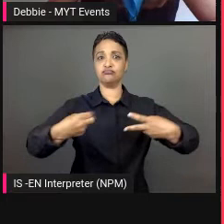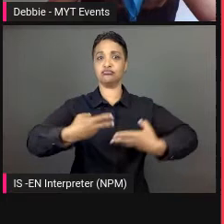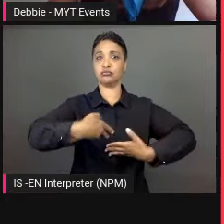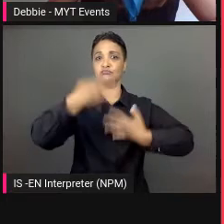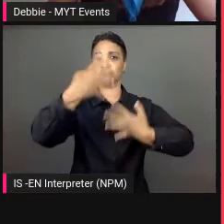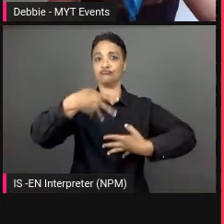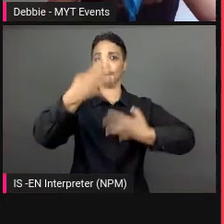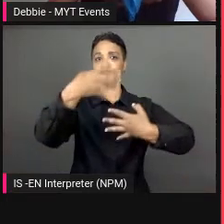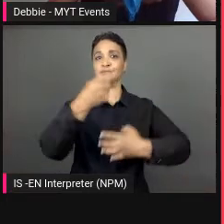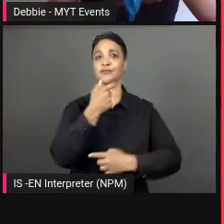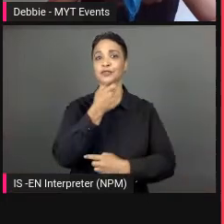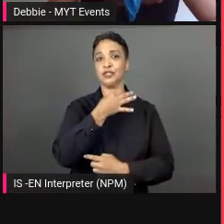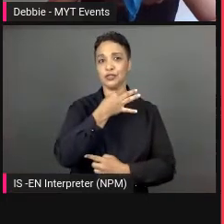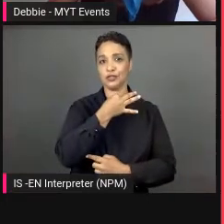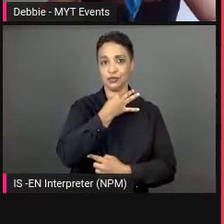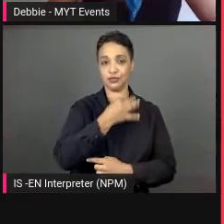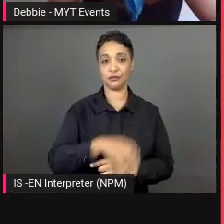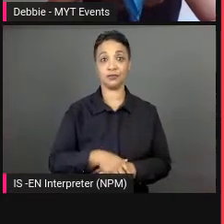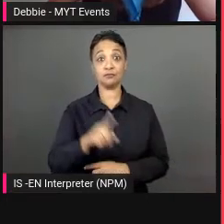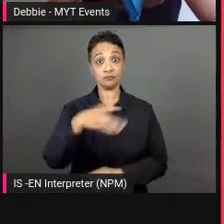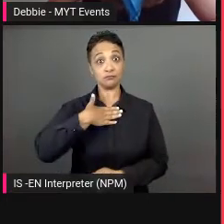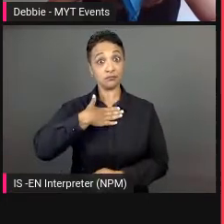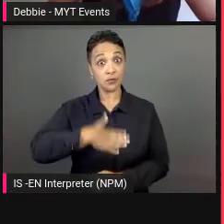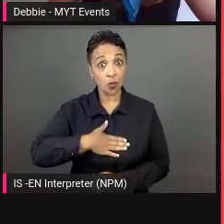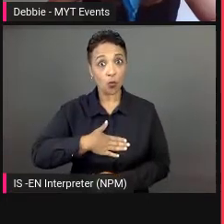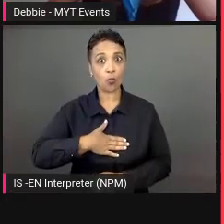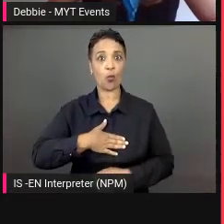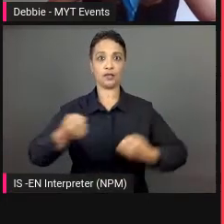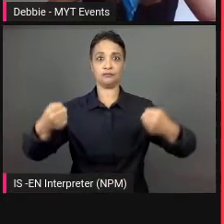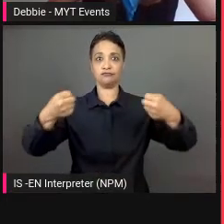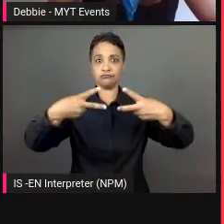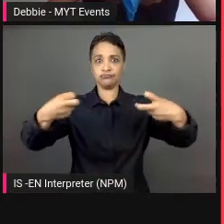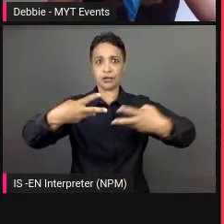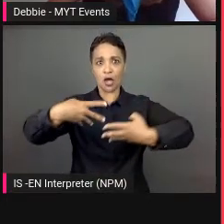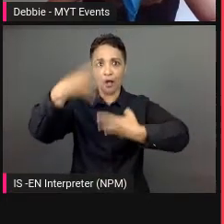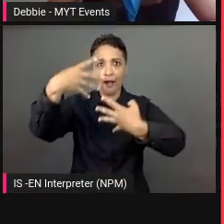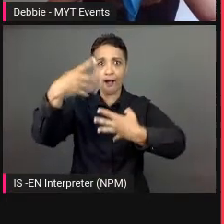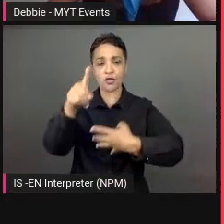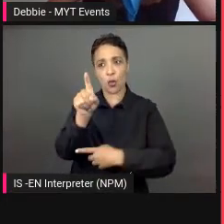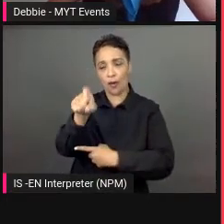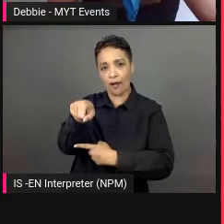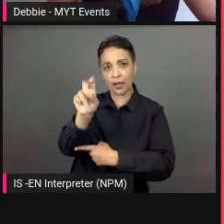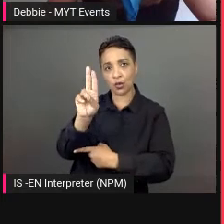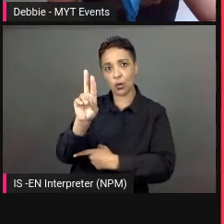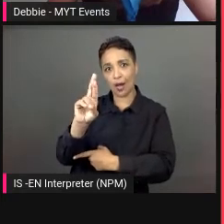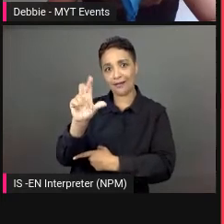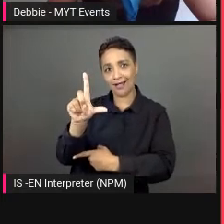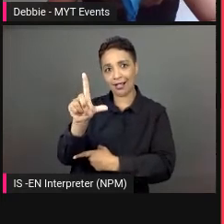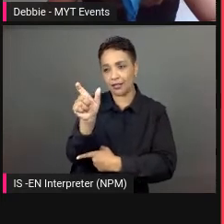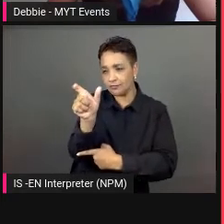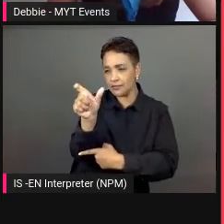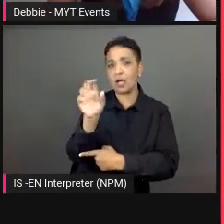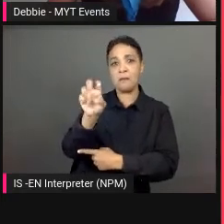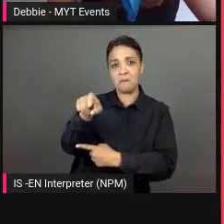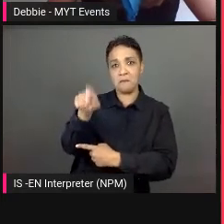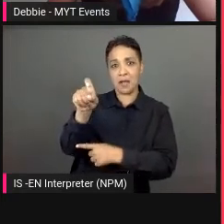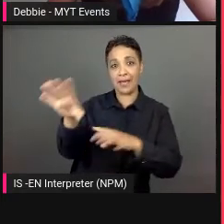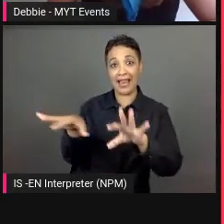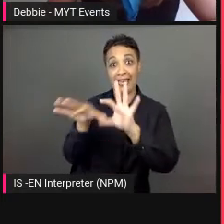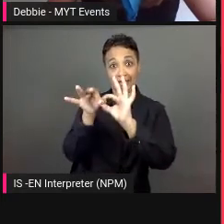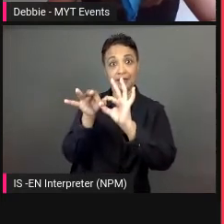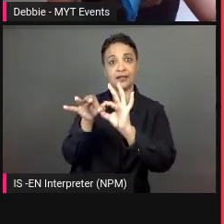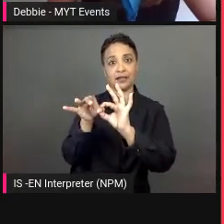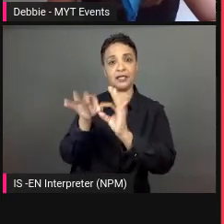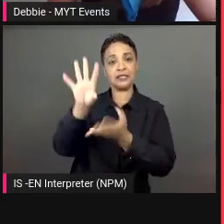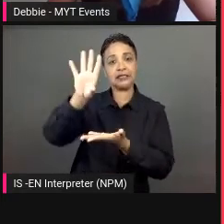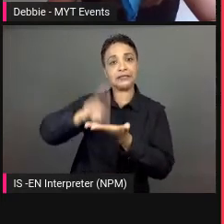To download and enable the live closed captioning overlay, click on the URL pasted in the comments box, select Download Text